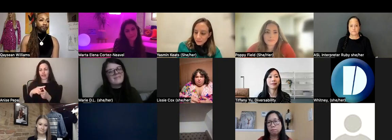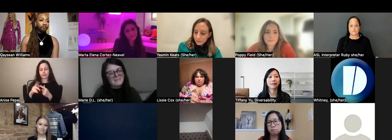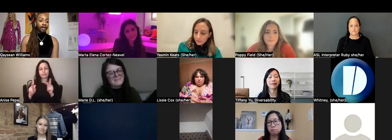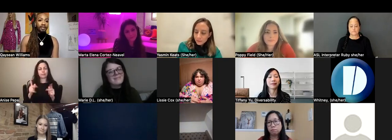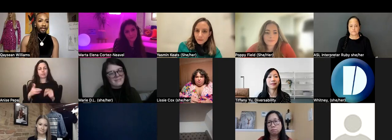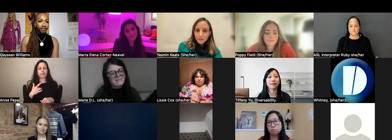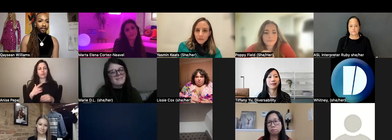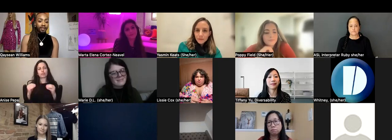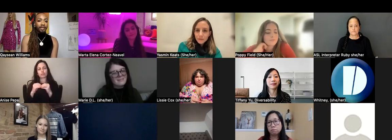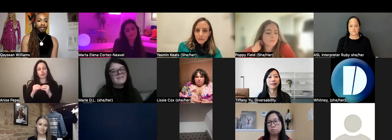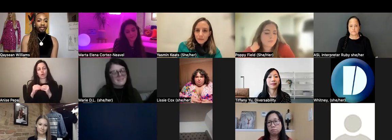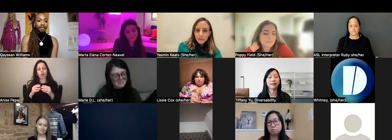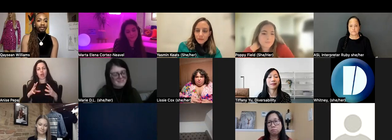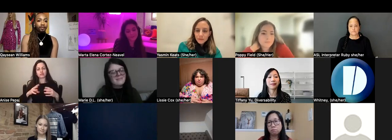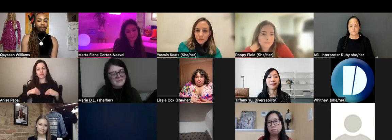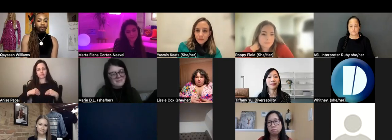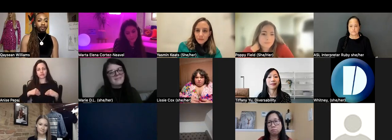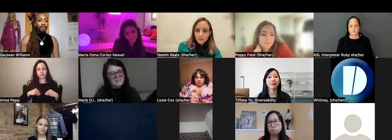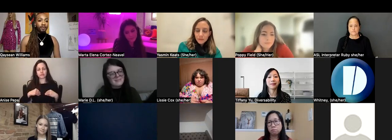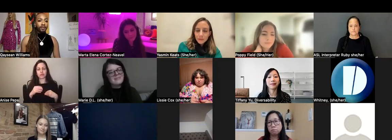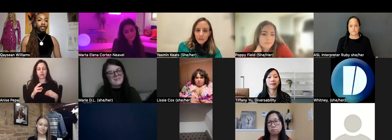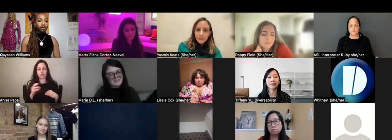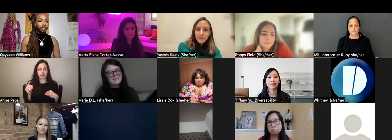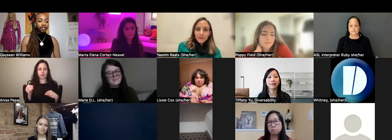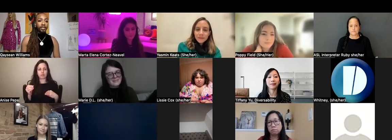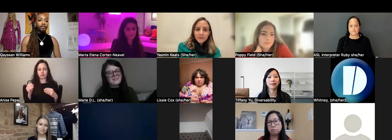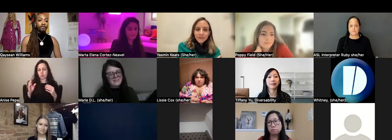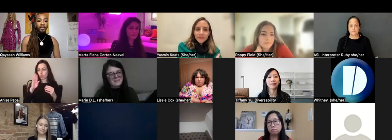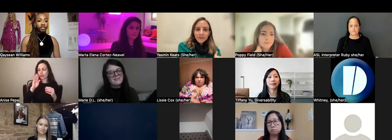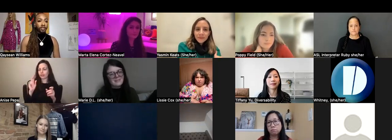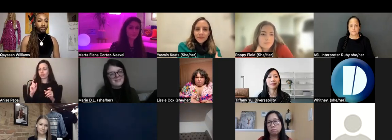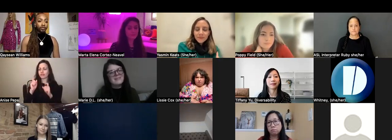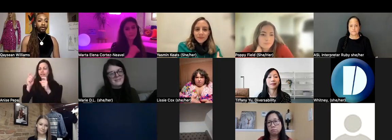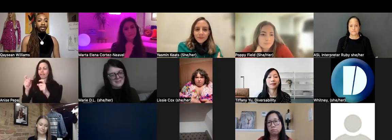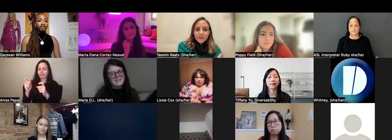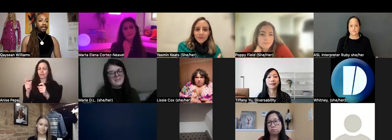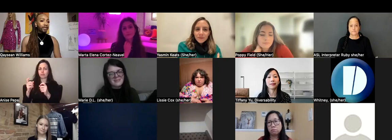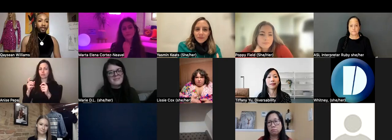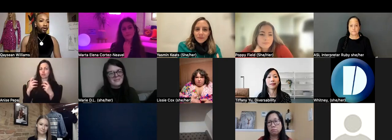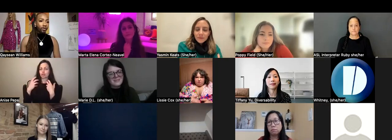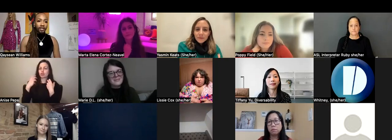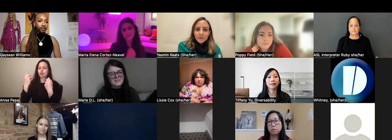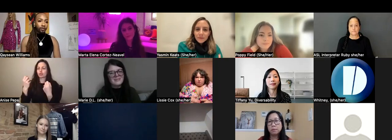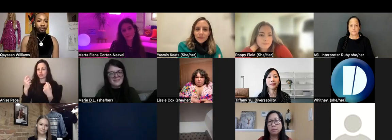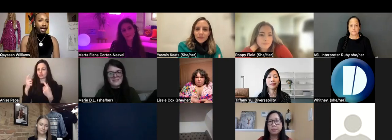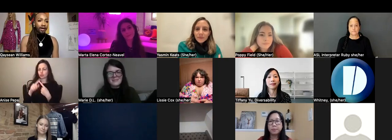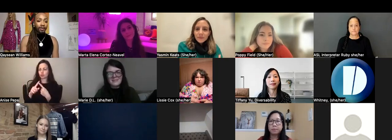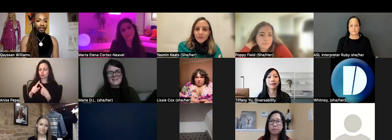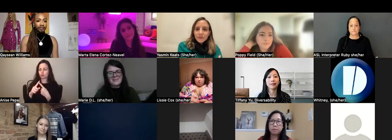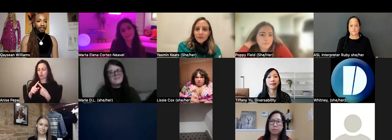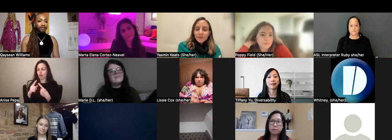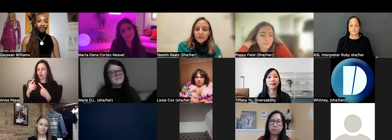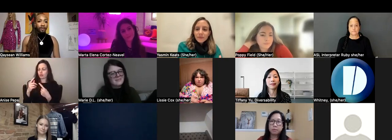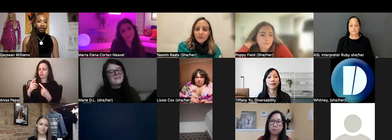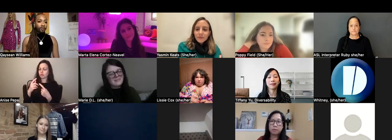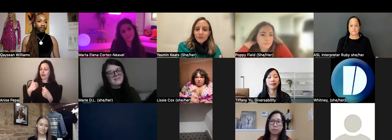more accepted, and it'll give them the courage and the motivation to step into their own individual style.